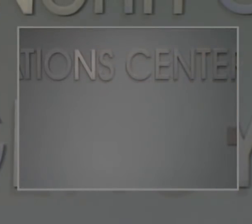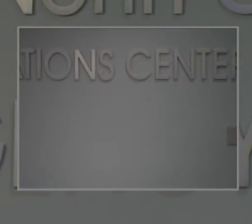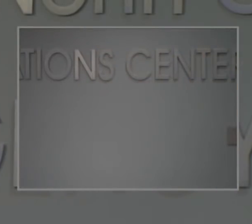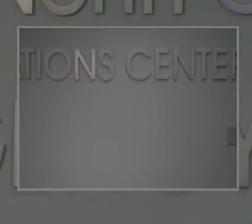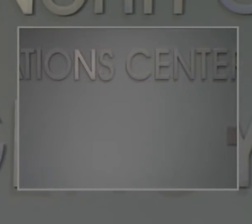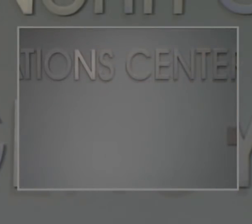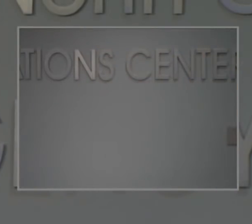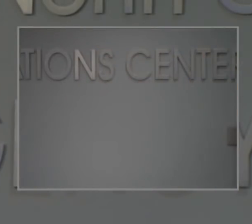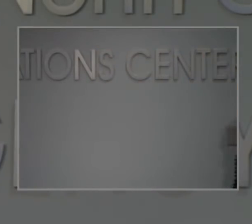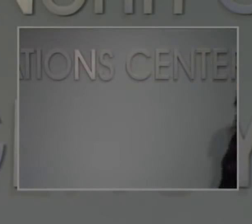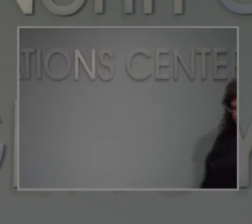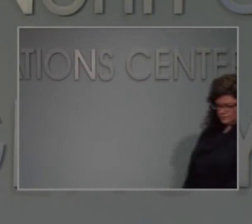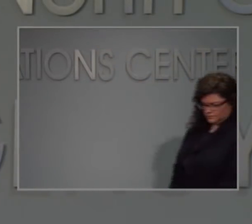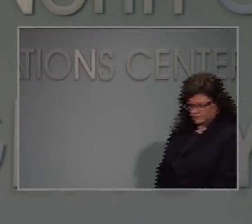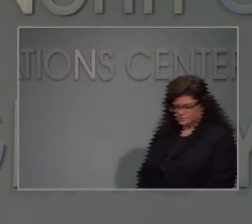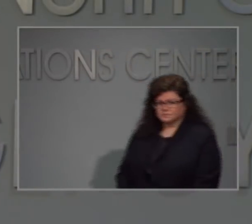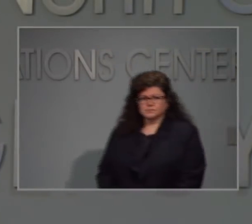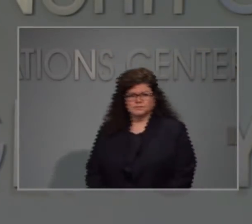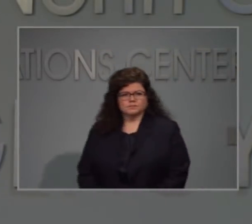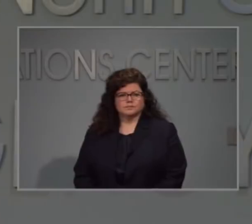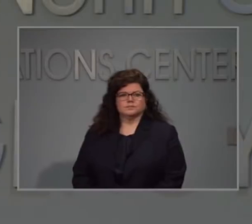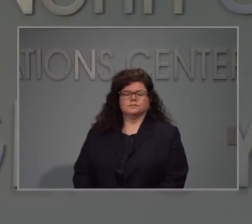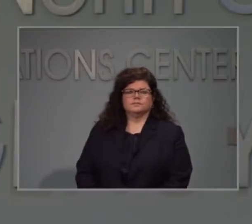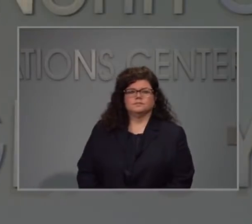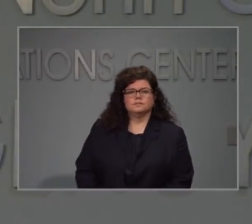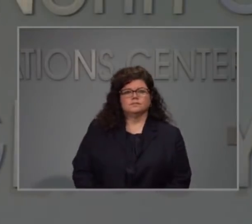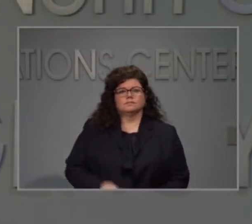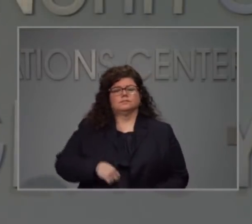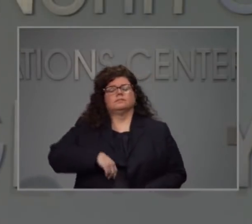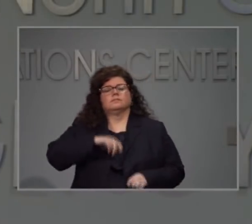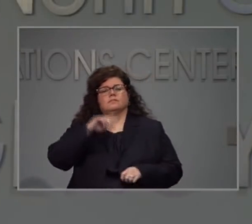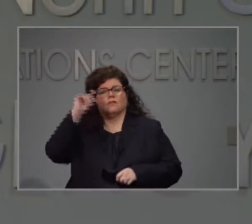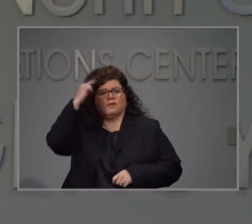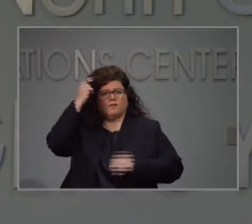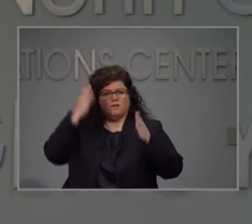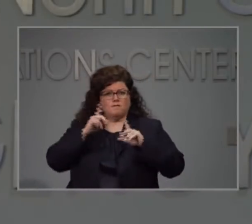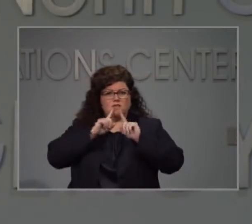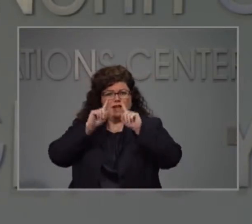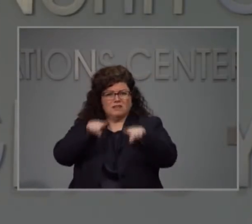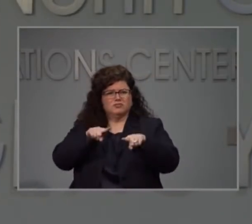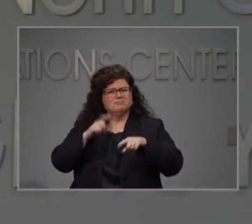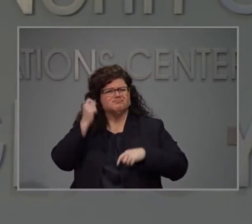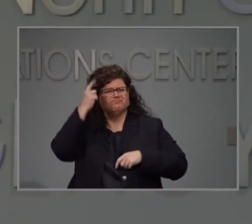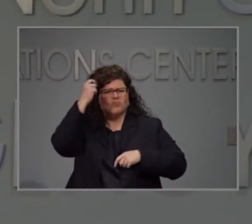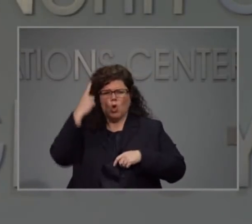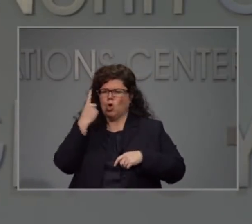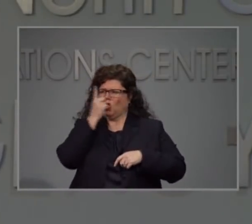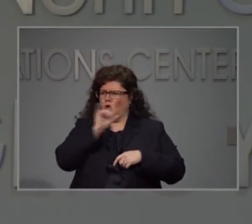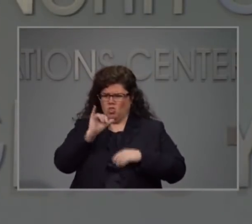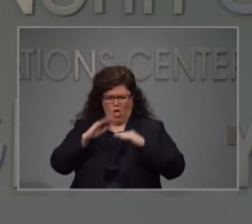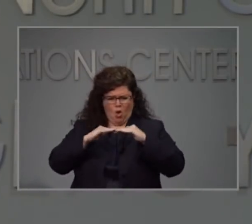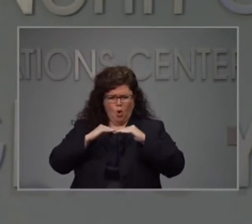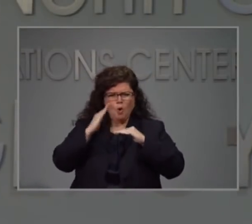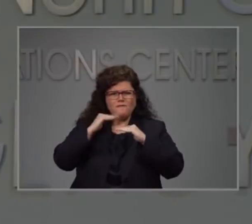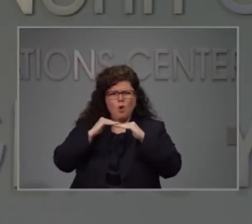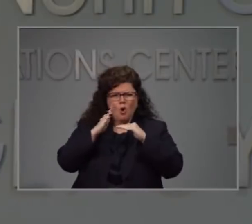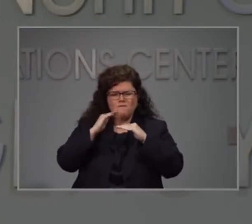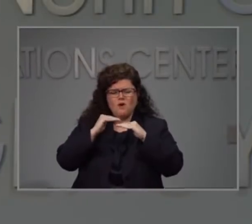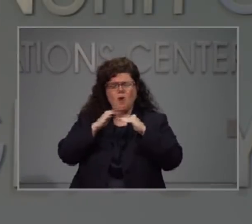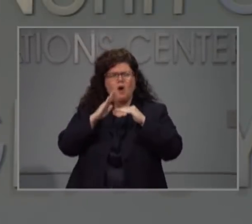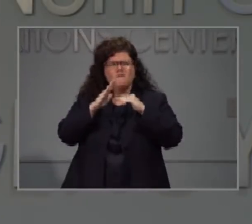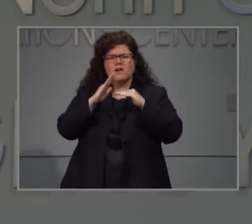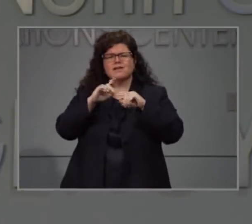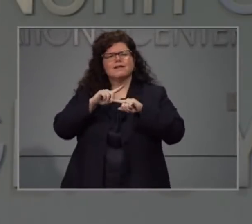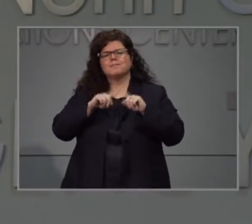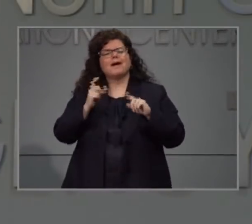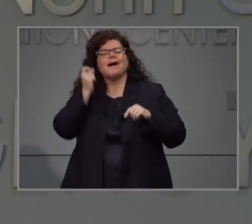testing. And in addition, we have a steady number and a decreasing number of percentage of positive